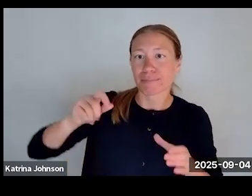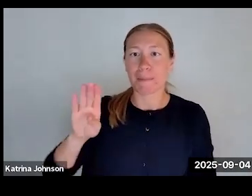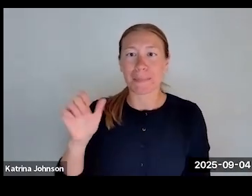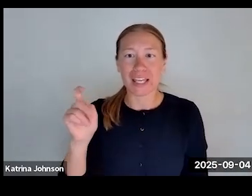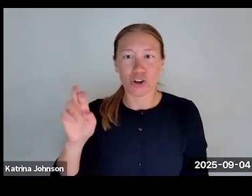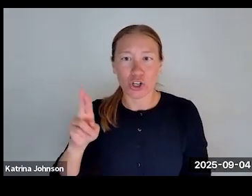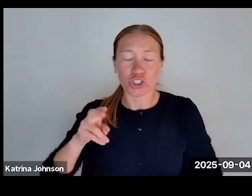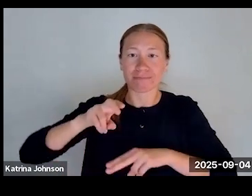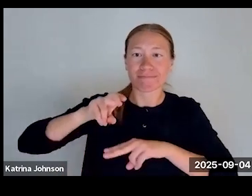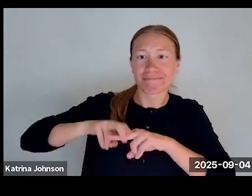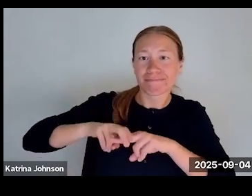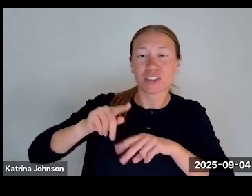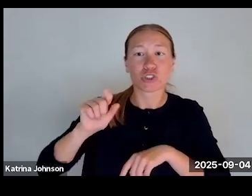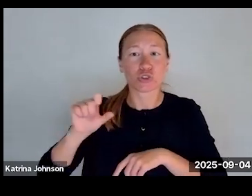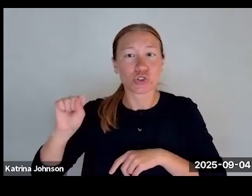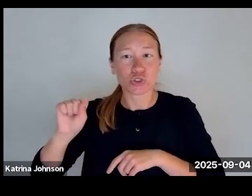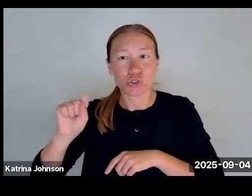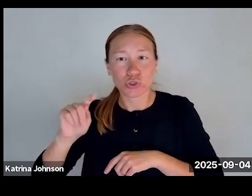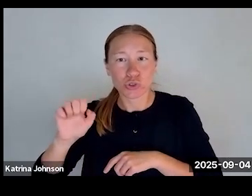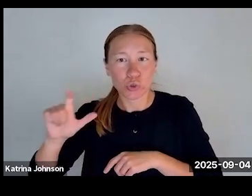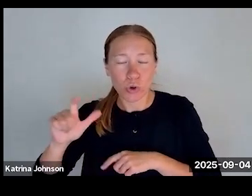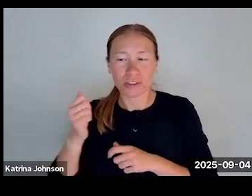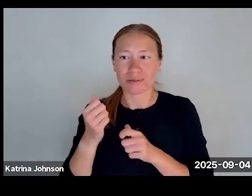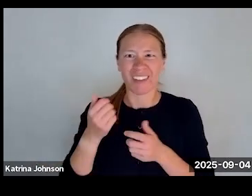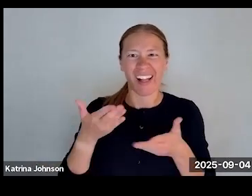fully participate in the learning environment.